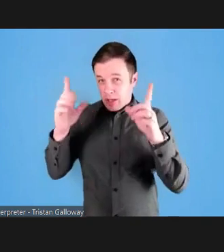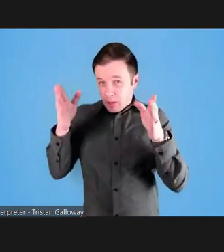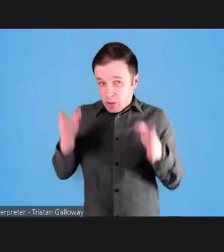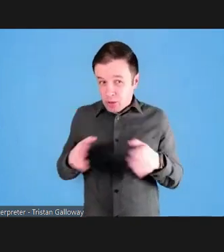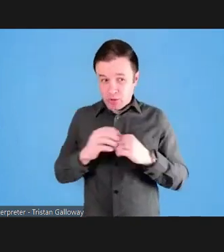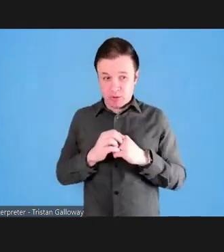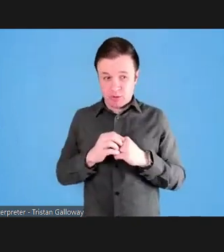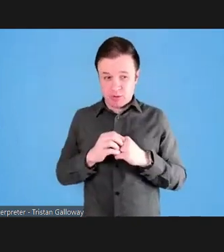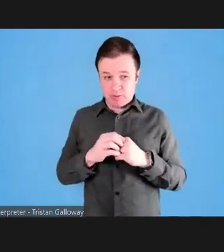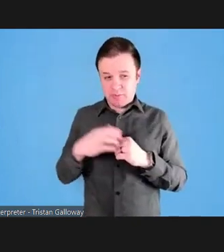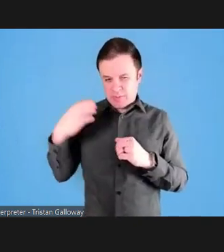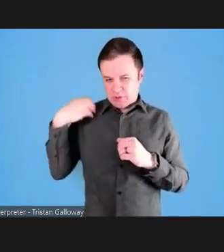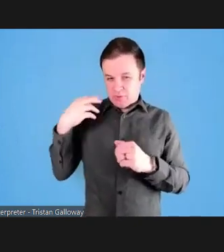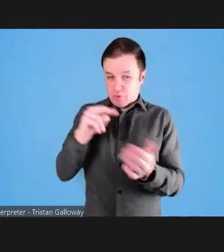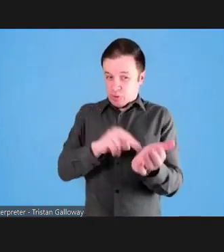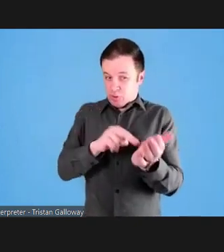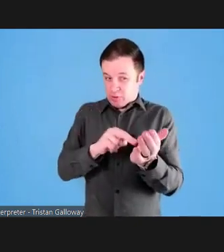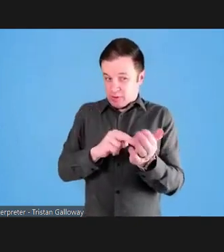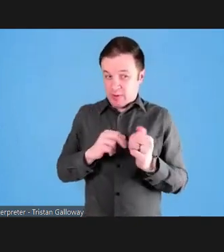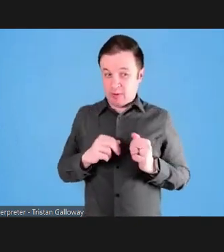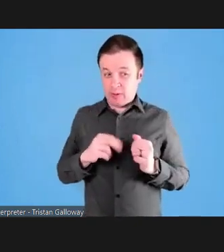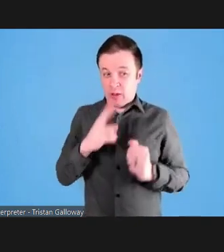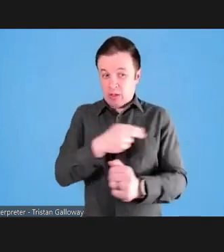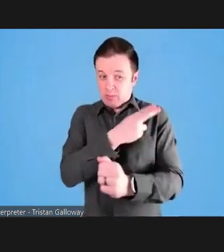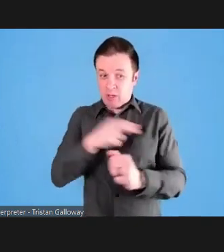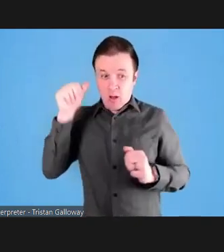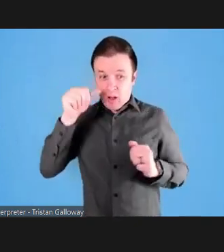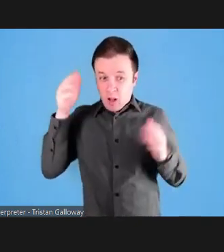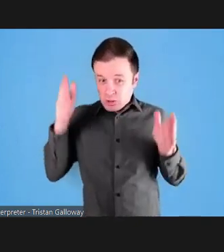nursing officer, pediatrician, hospital audiologist,